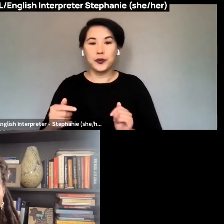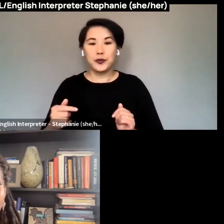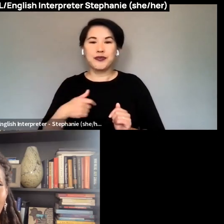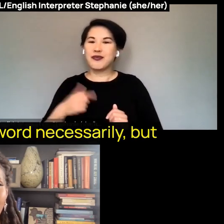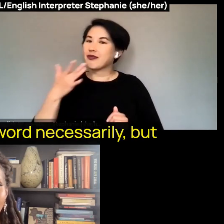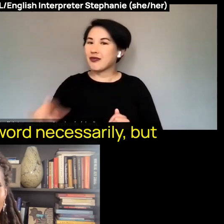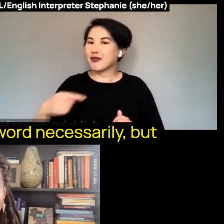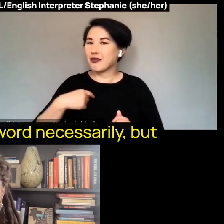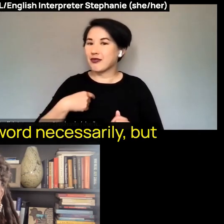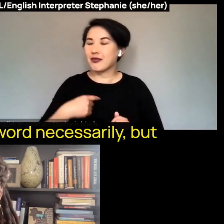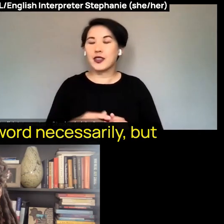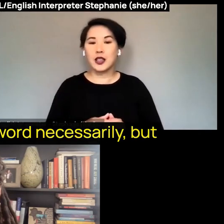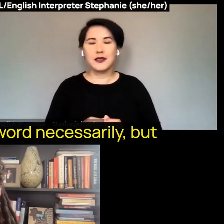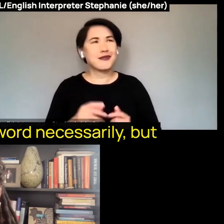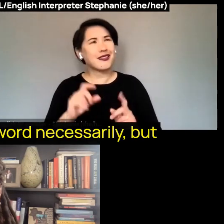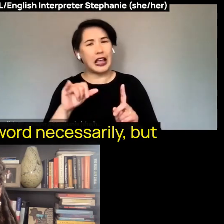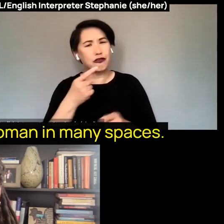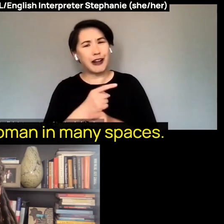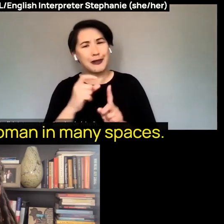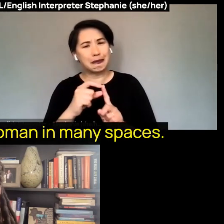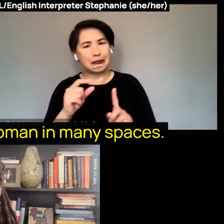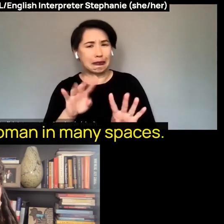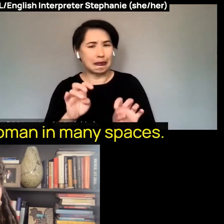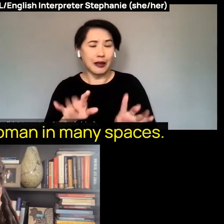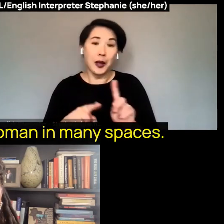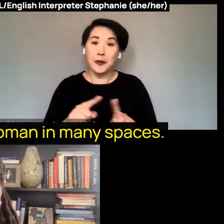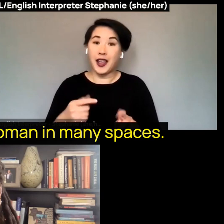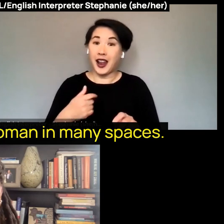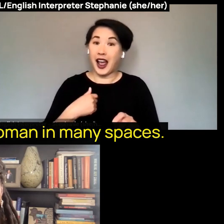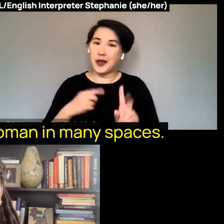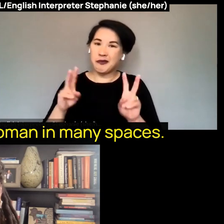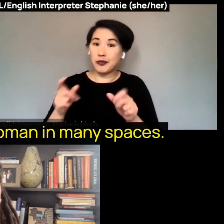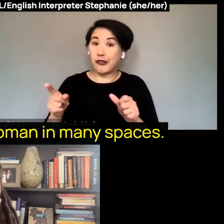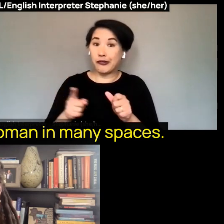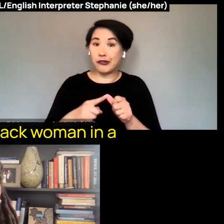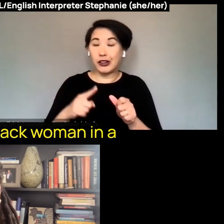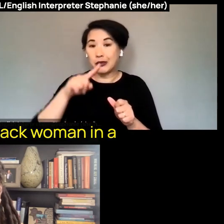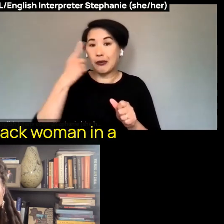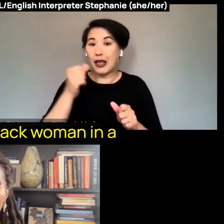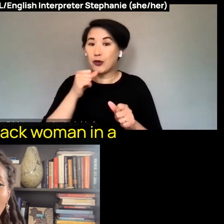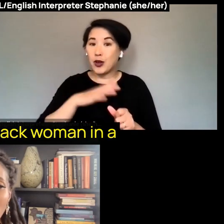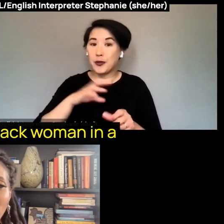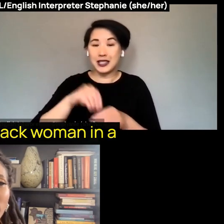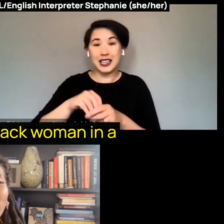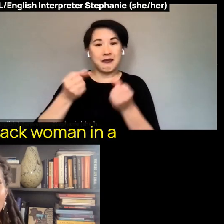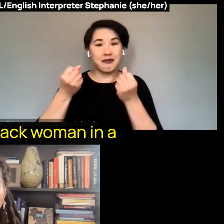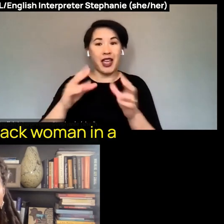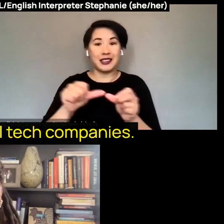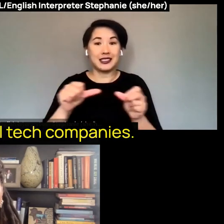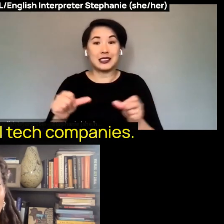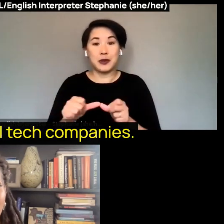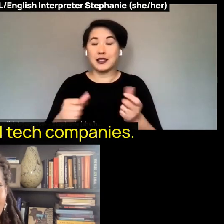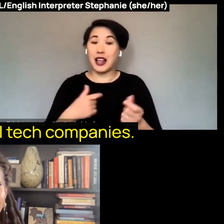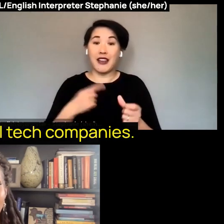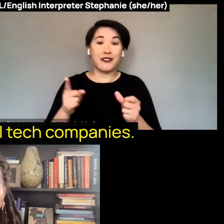fortunate. I don't know if that's the word necessarily, but I've been the first Black woman in many spaces. I've been the first Black woman in a